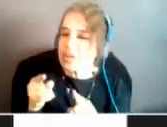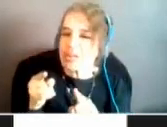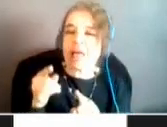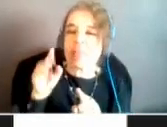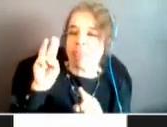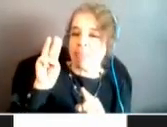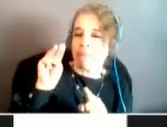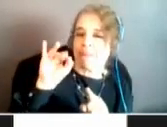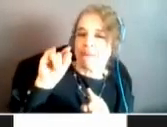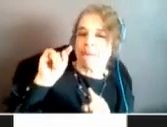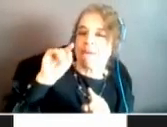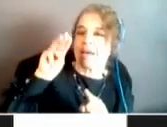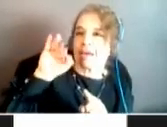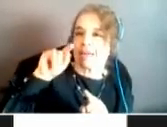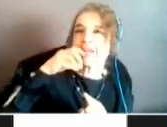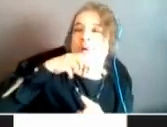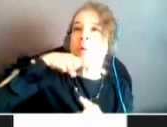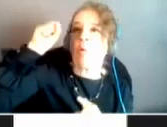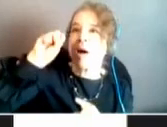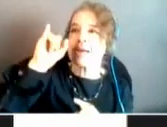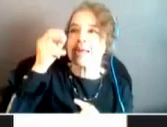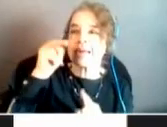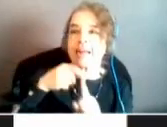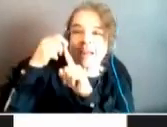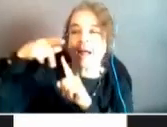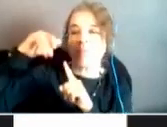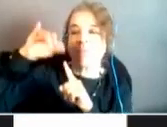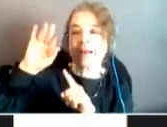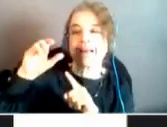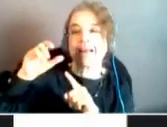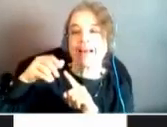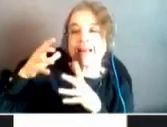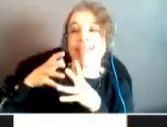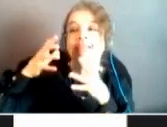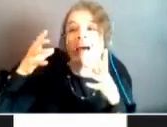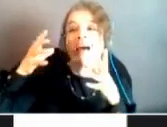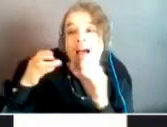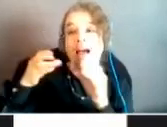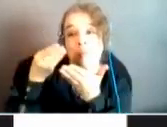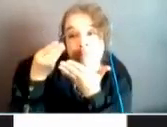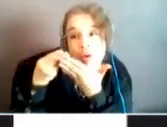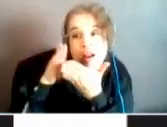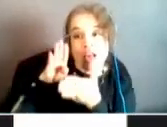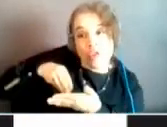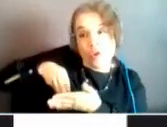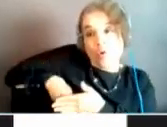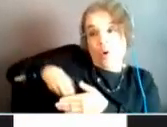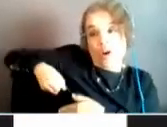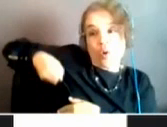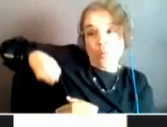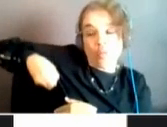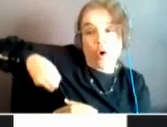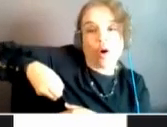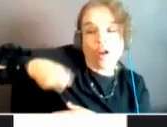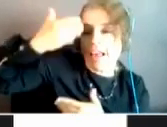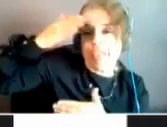myth that older Asian Americans or Pacific Islanders carry a lot of money in their wallets or purses because